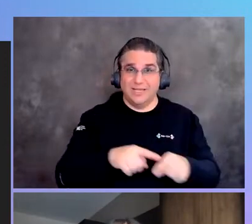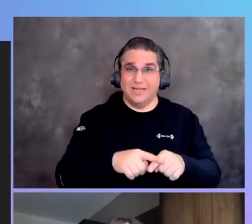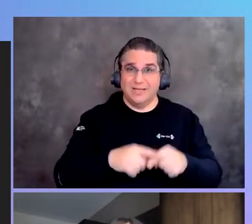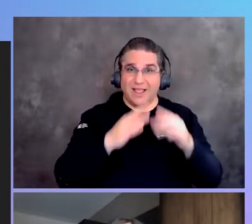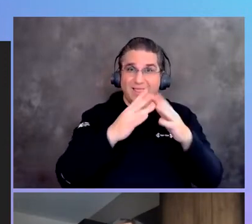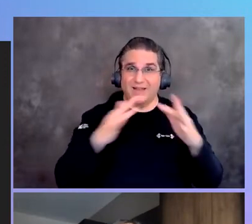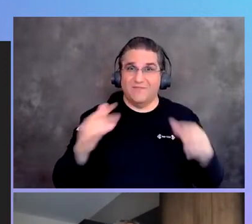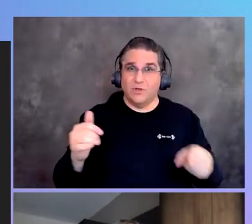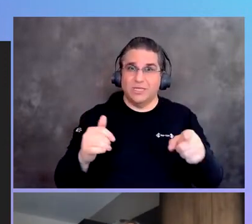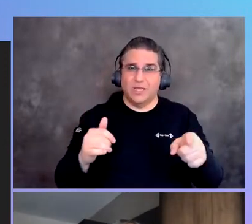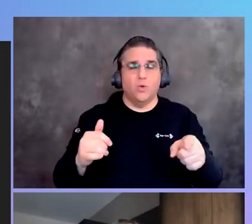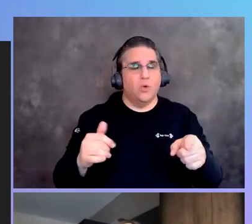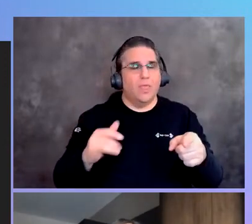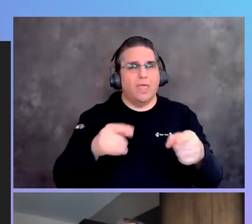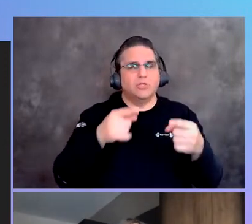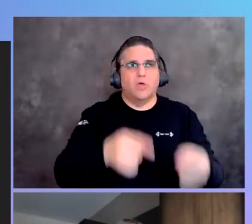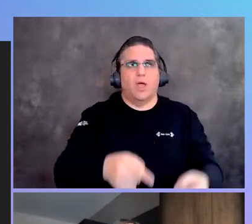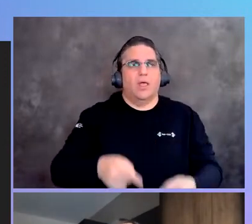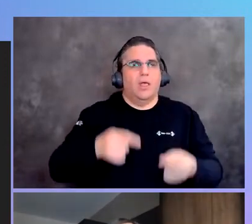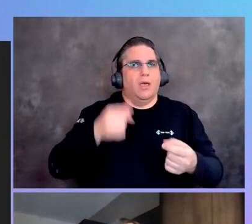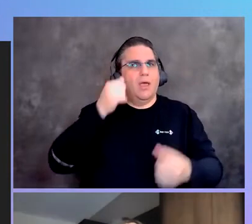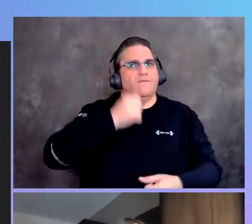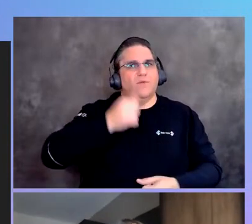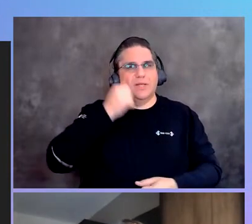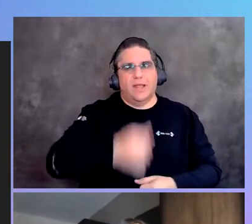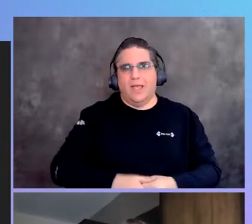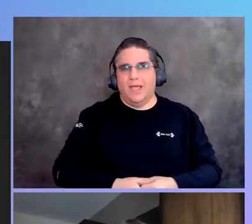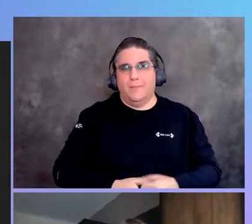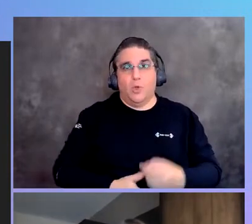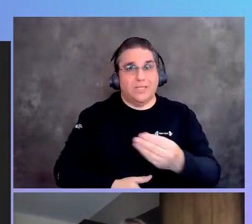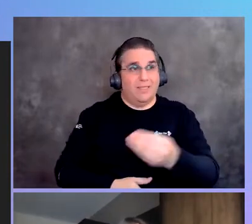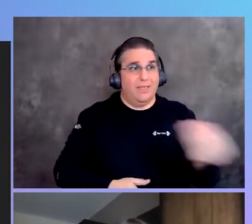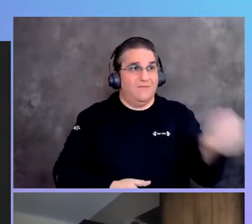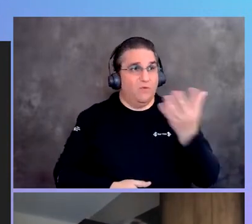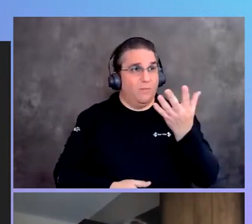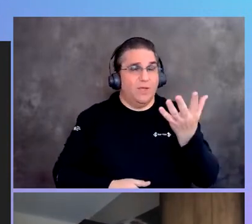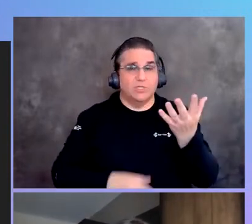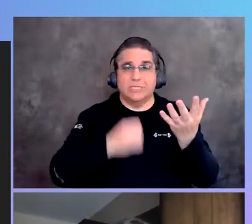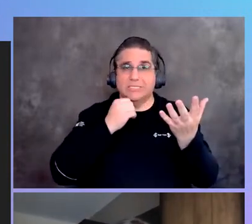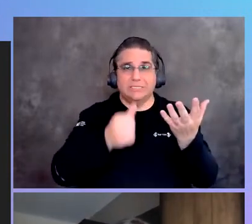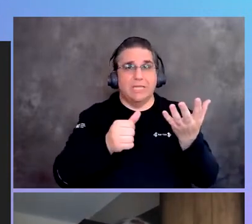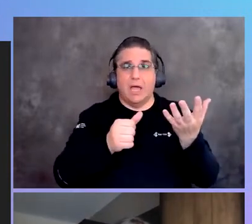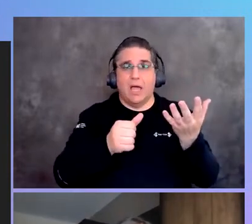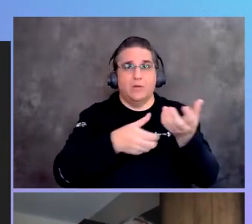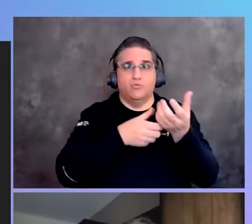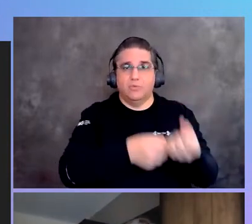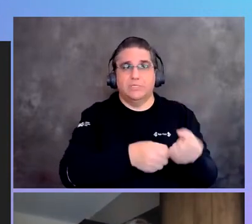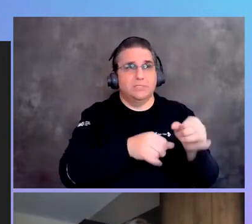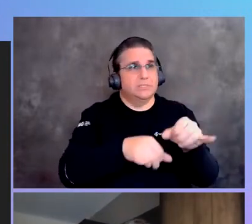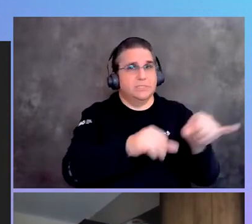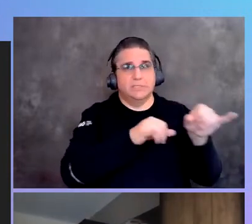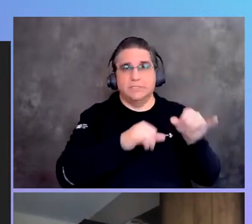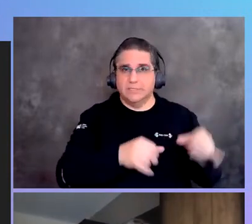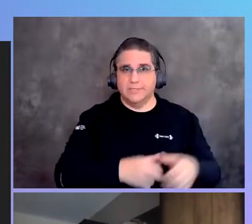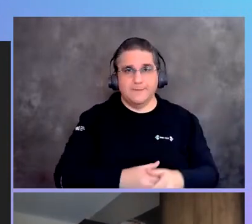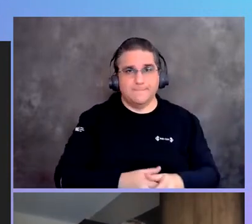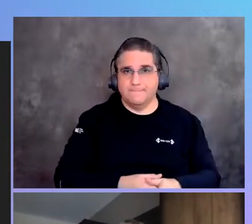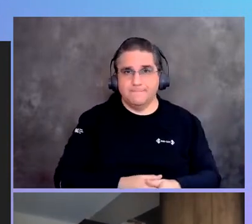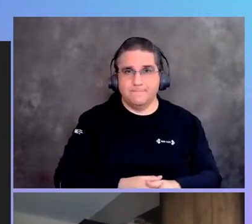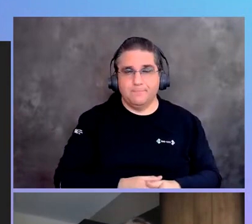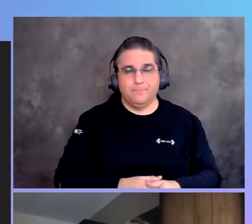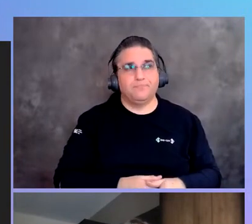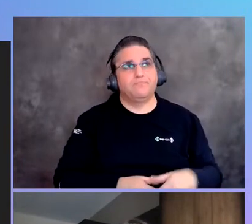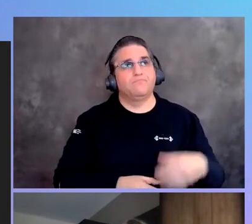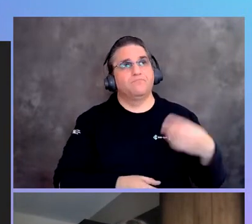a very real struggle where we don't have consistent information across different regions. The other aspect is having